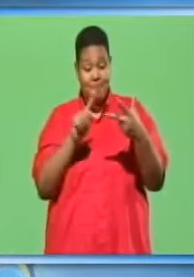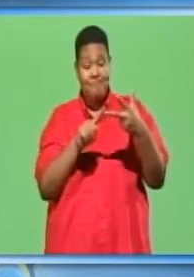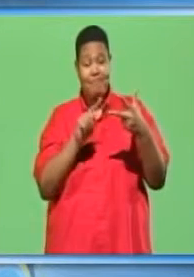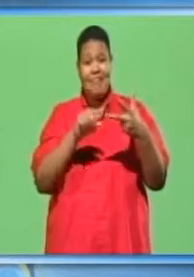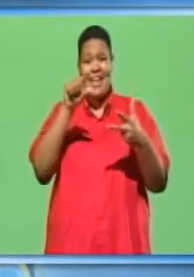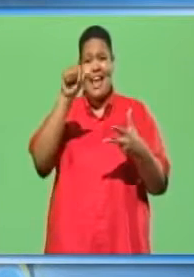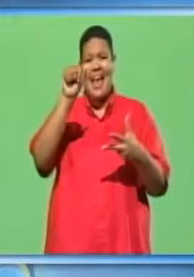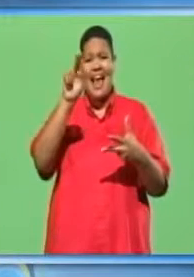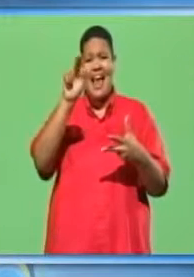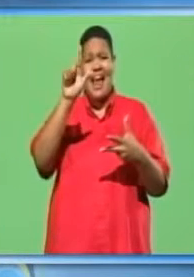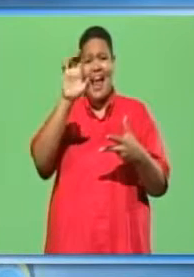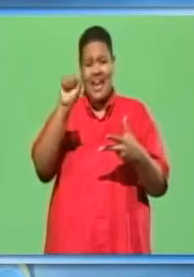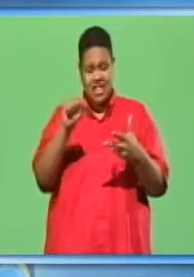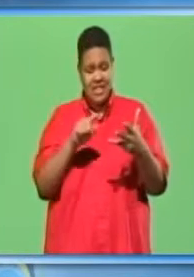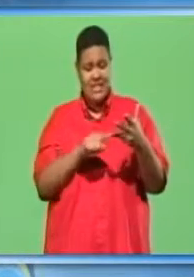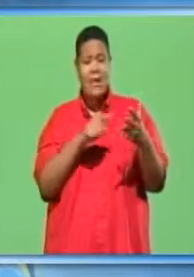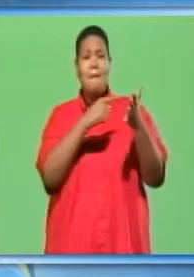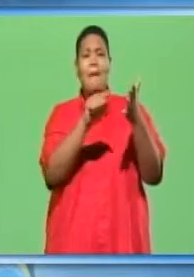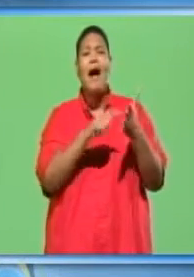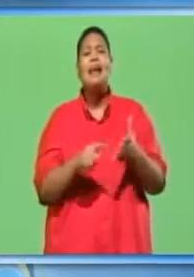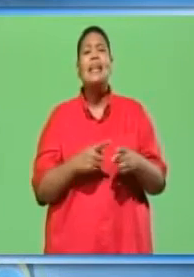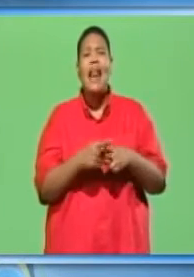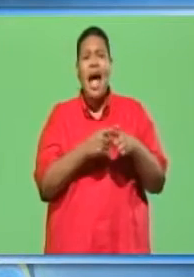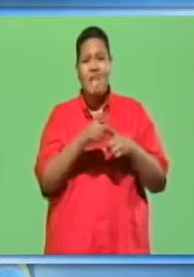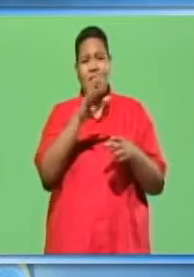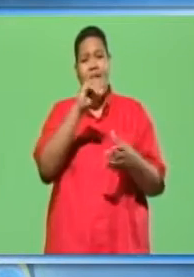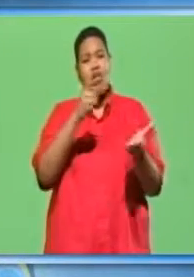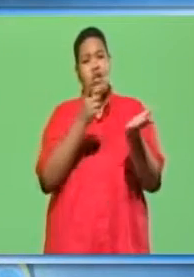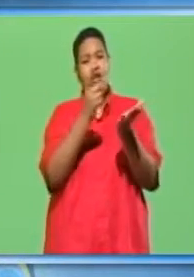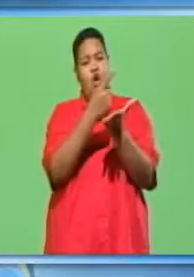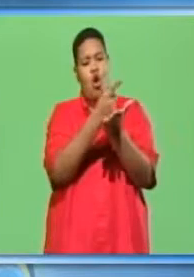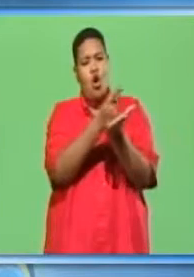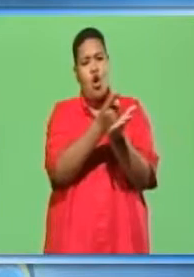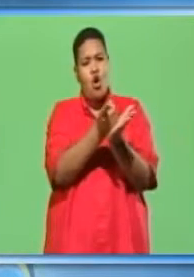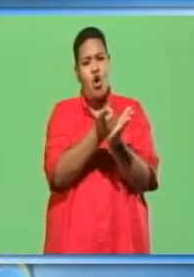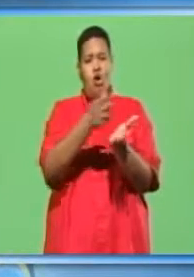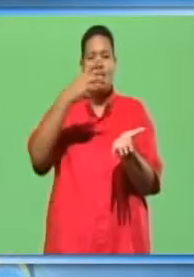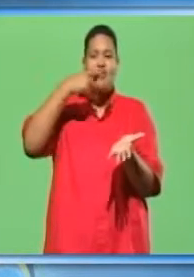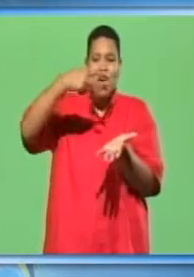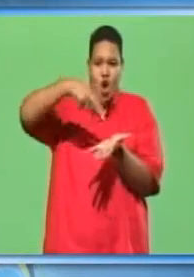gauges, marking knives, and compasses.